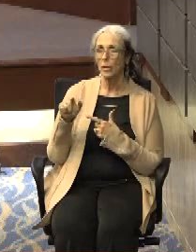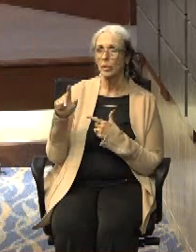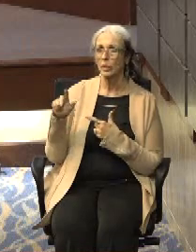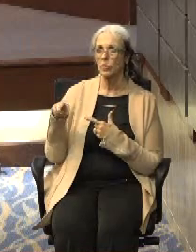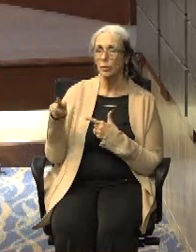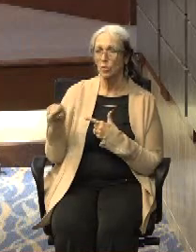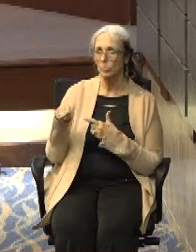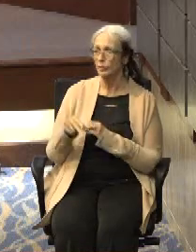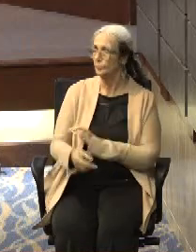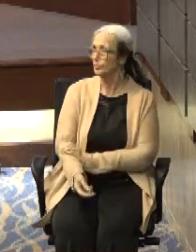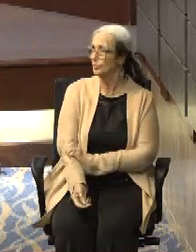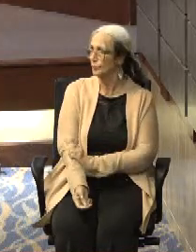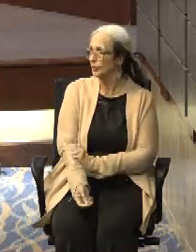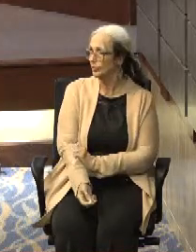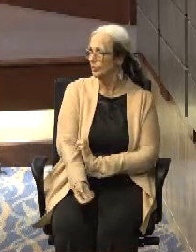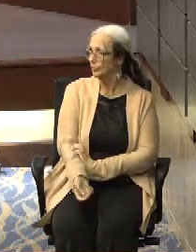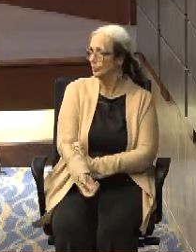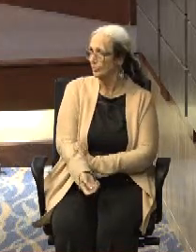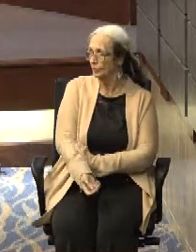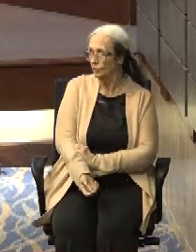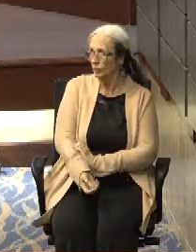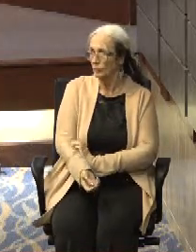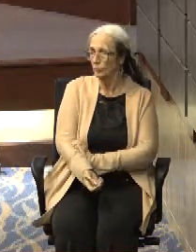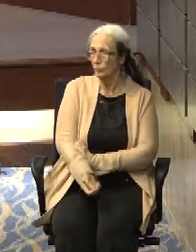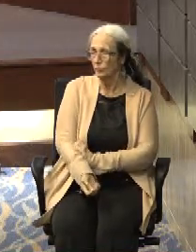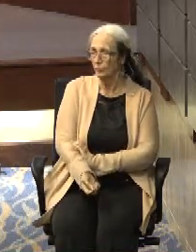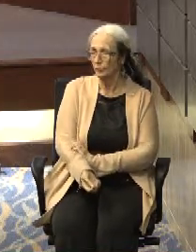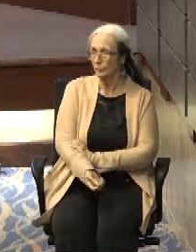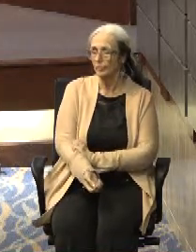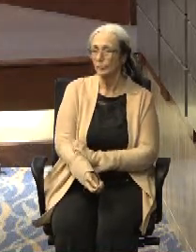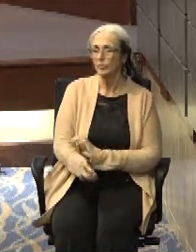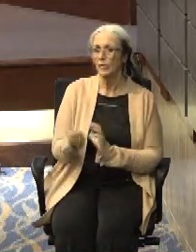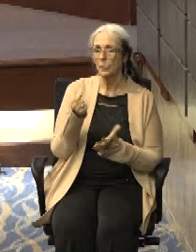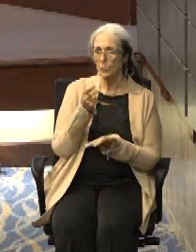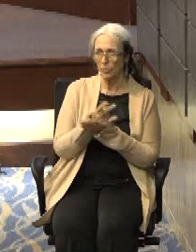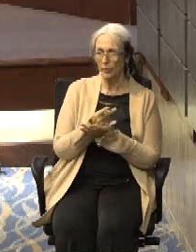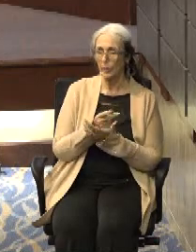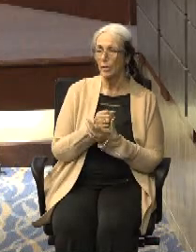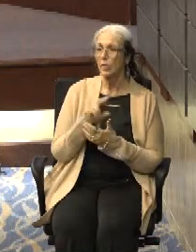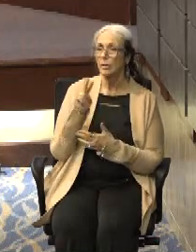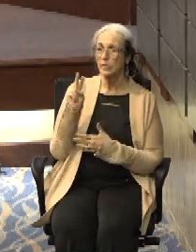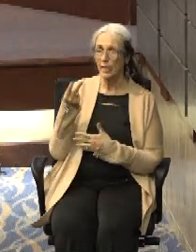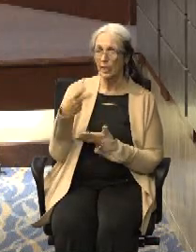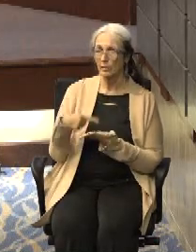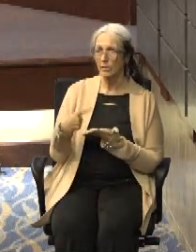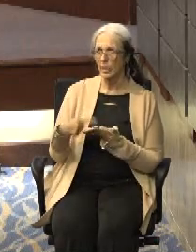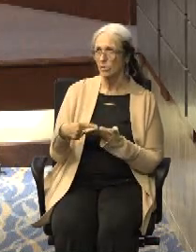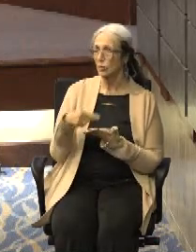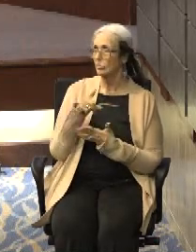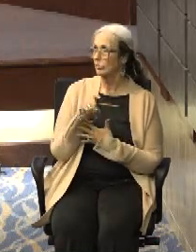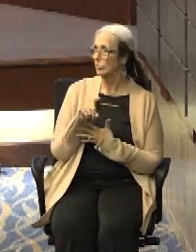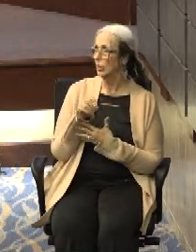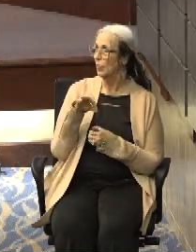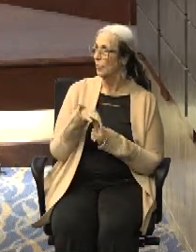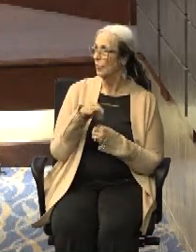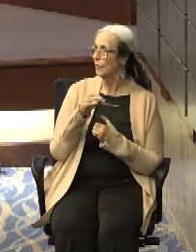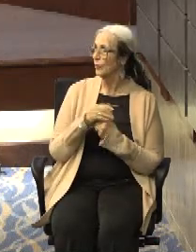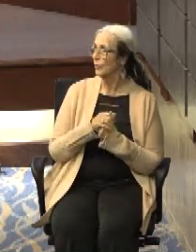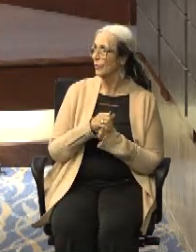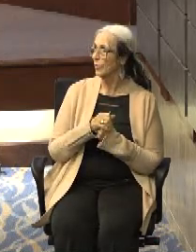on the consent agenda? Move for approval on the consent agenda items. Second. Motion second. Any discussion? Please poll the